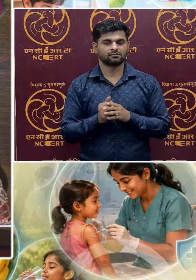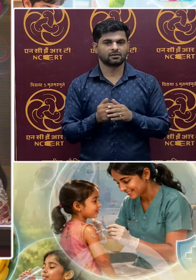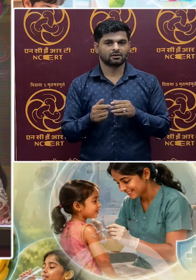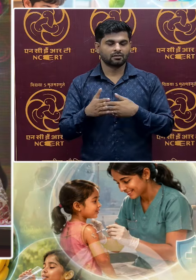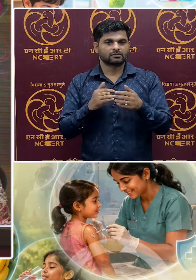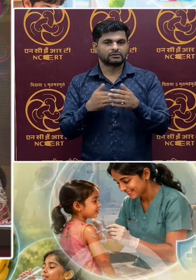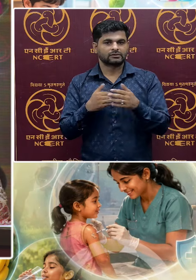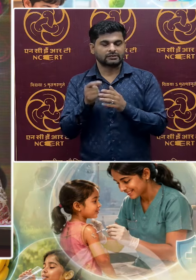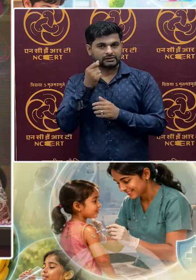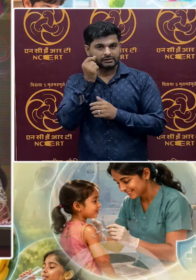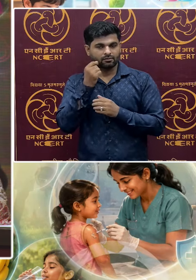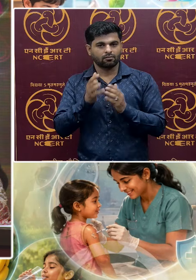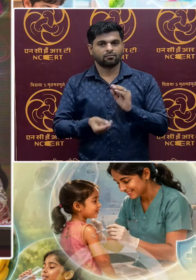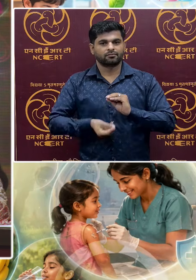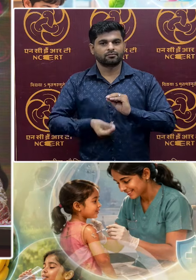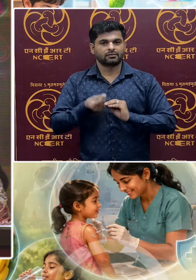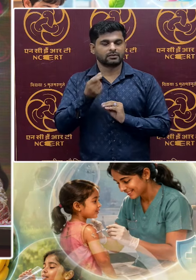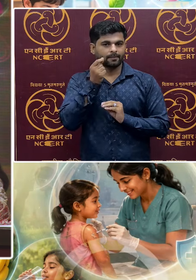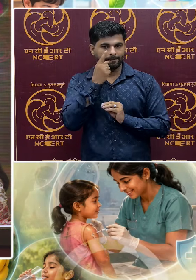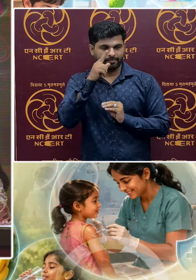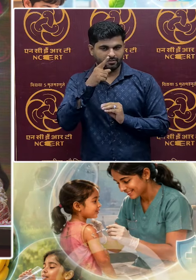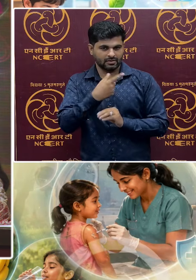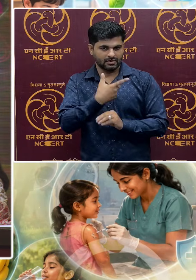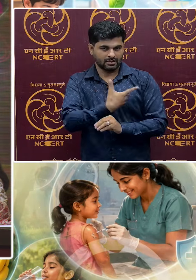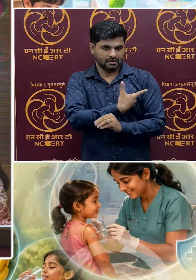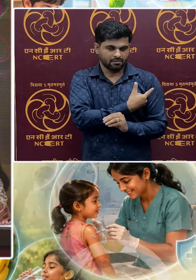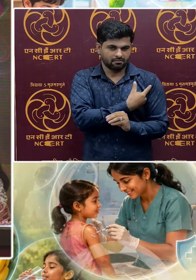of the parents say without the See, pain.